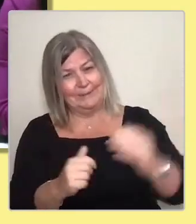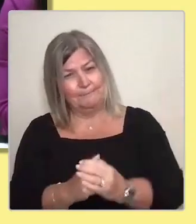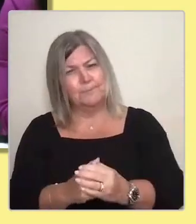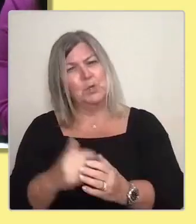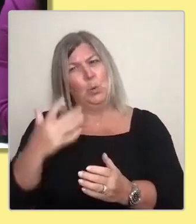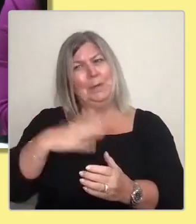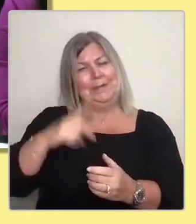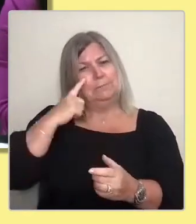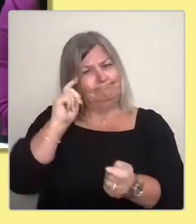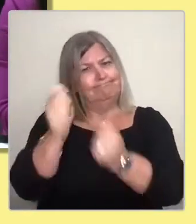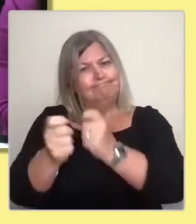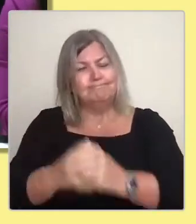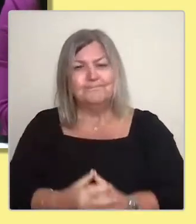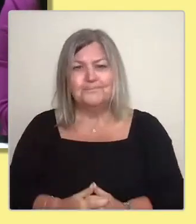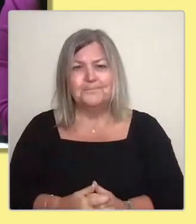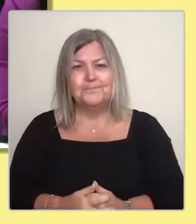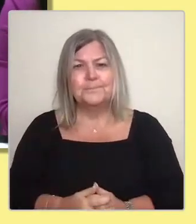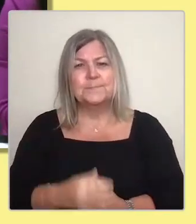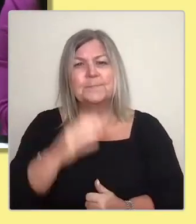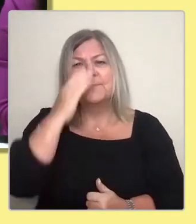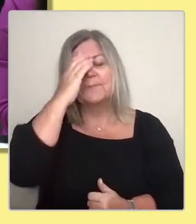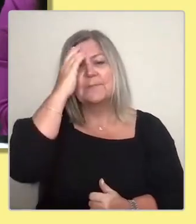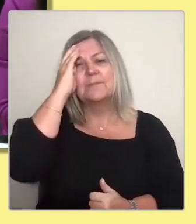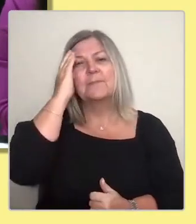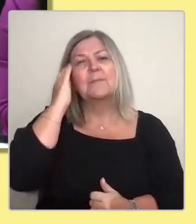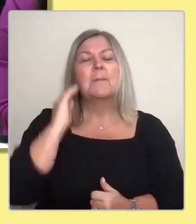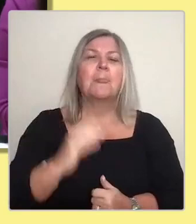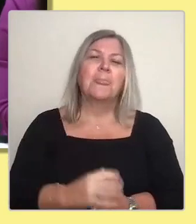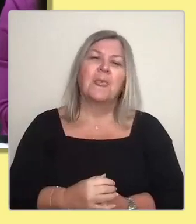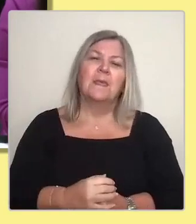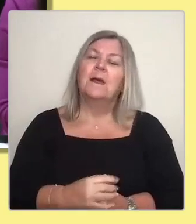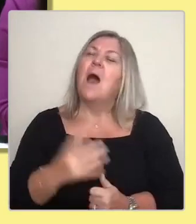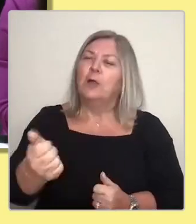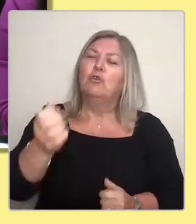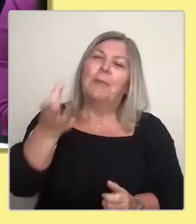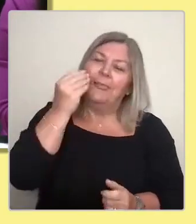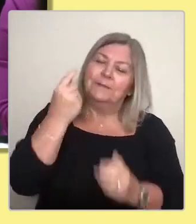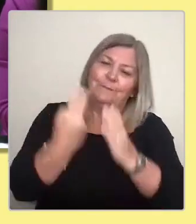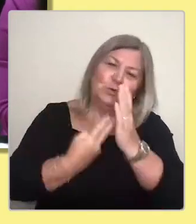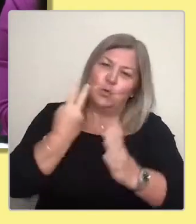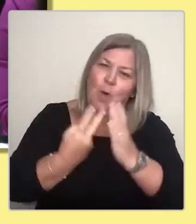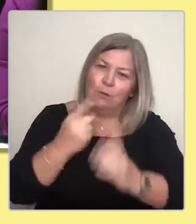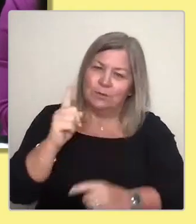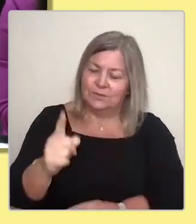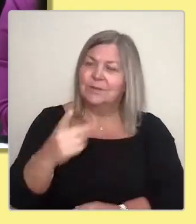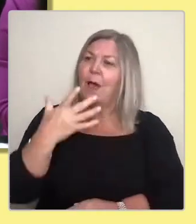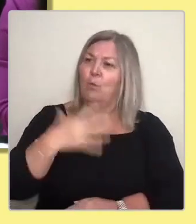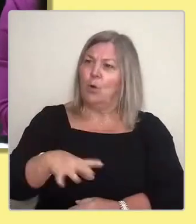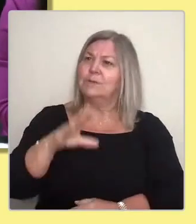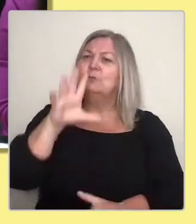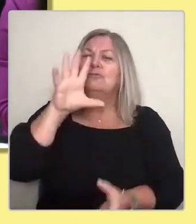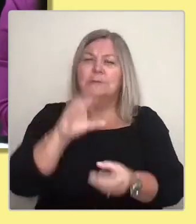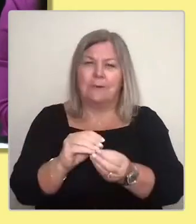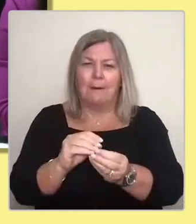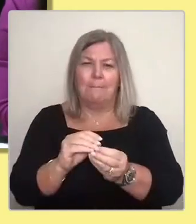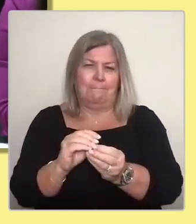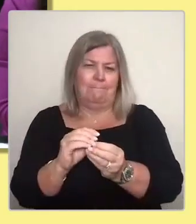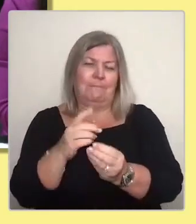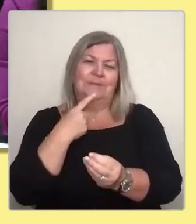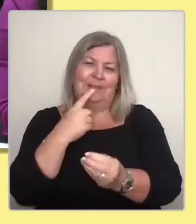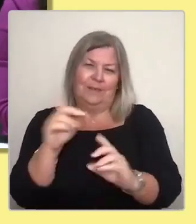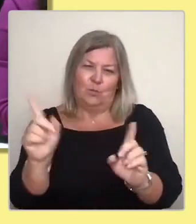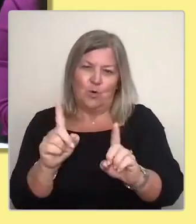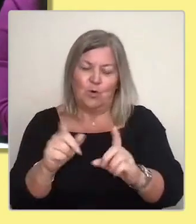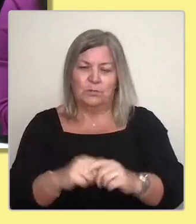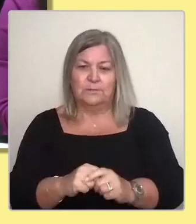by not giving you the whole pitch, because you've just heard us for the last 2 hours. I suppose I just wanted to say this much, that I'm